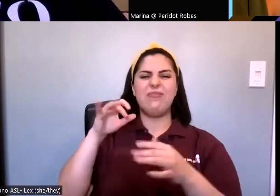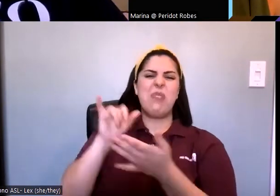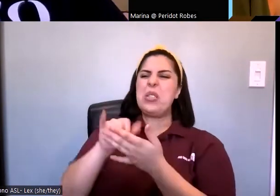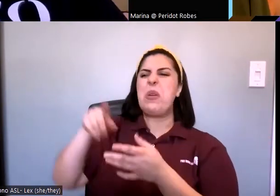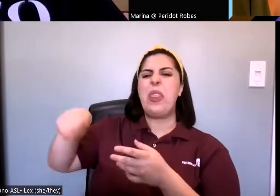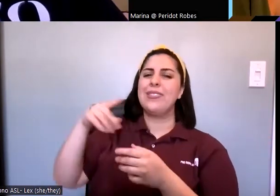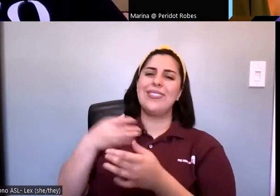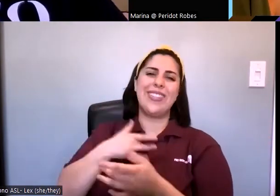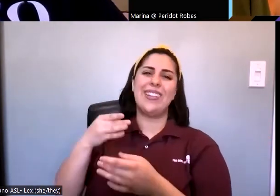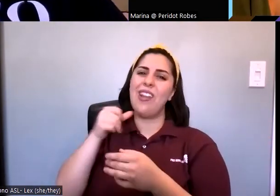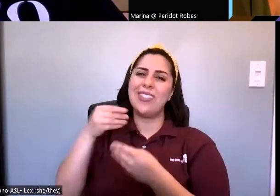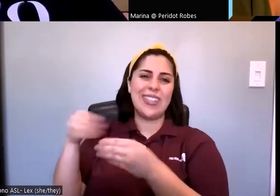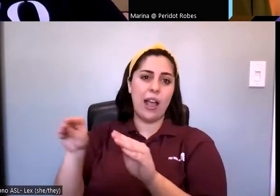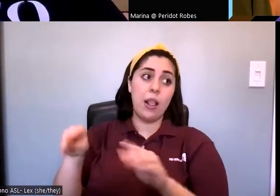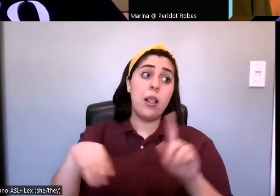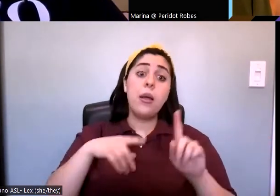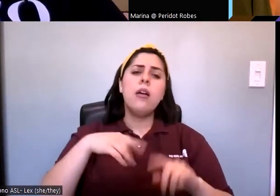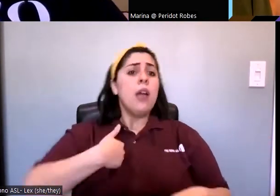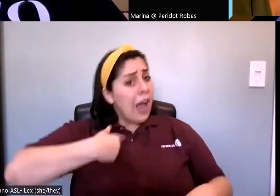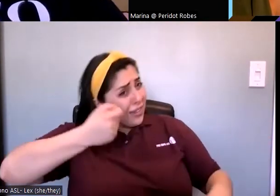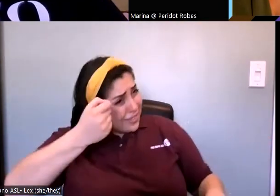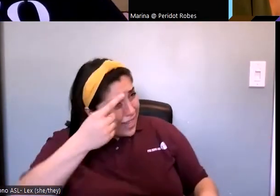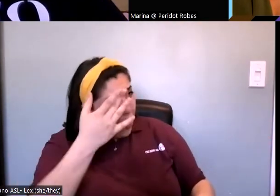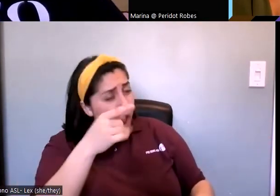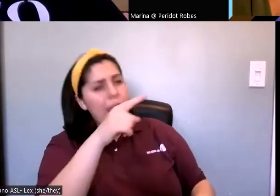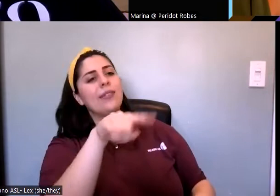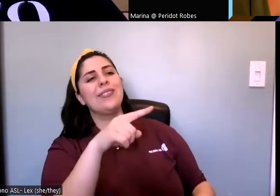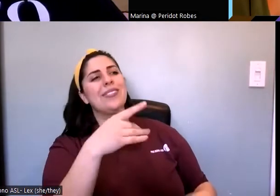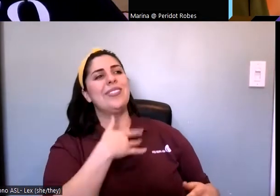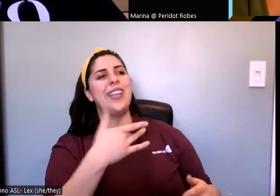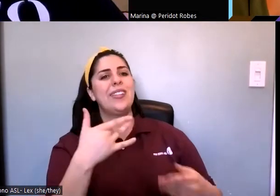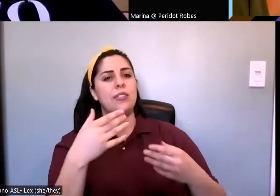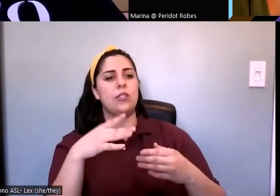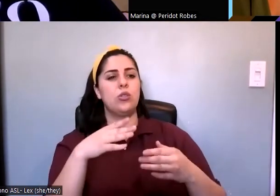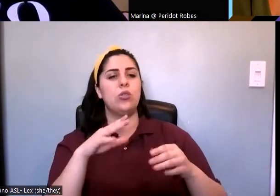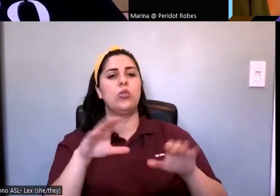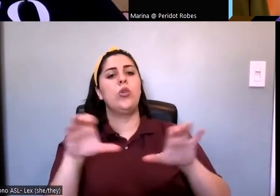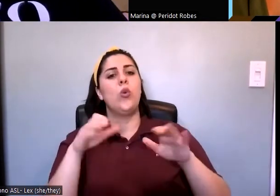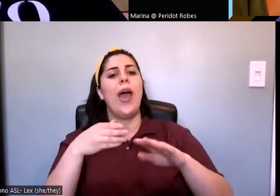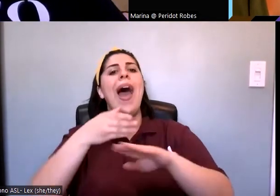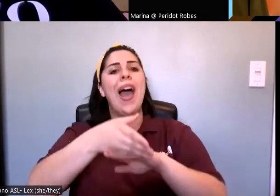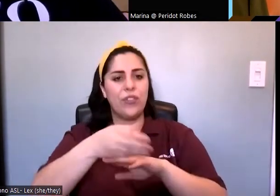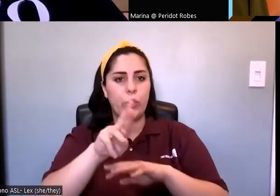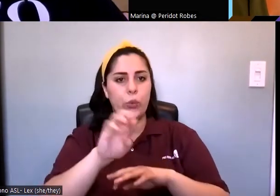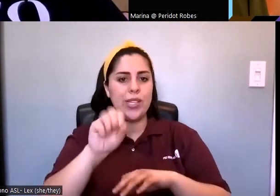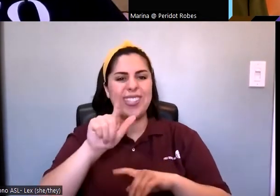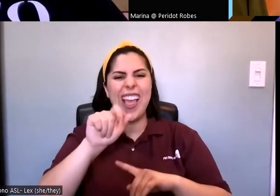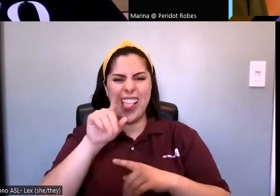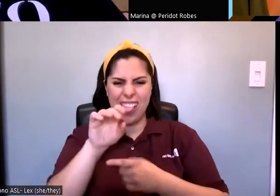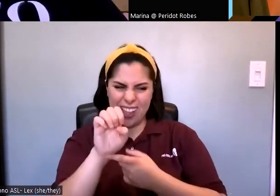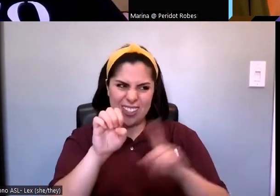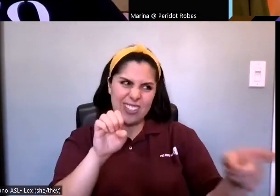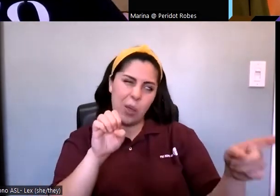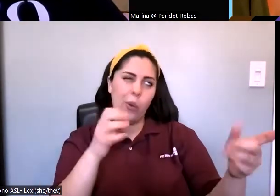a larger size like that finds something that they love, they don't give it up. They don't trade it into the